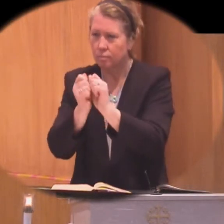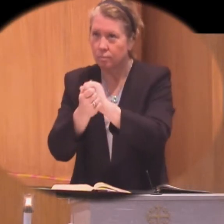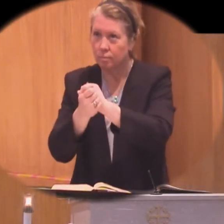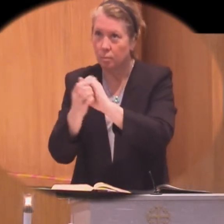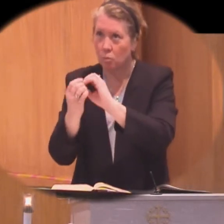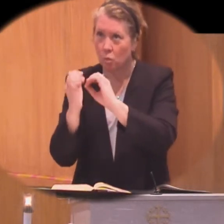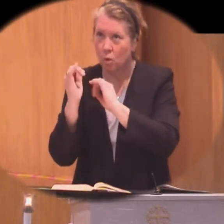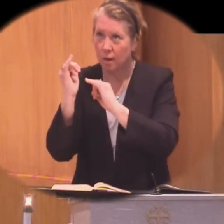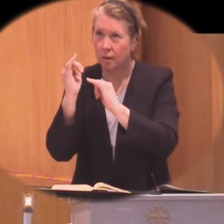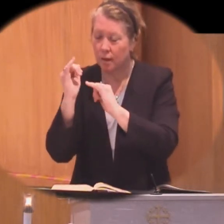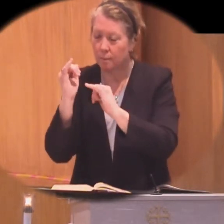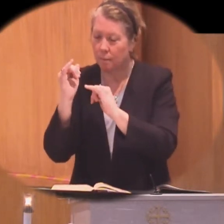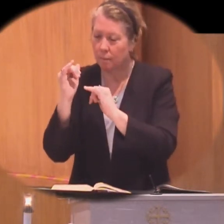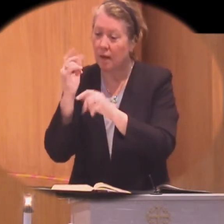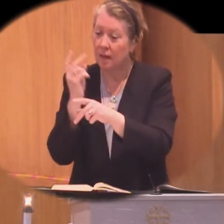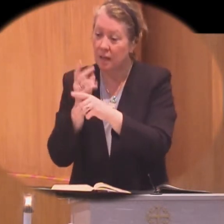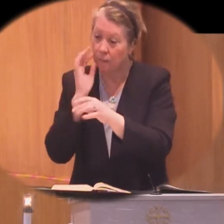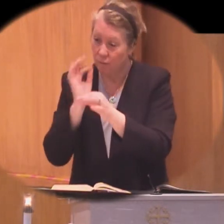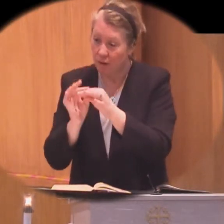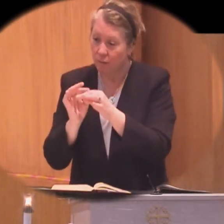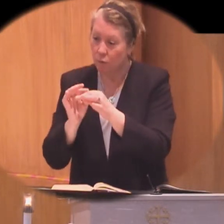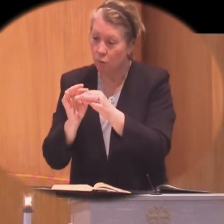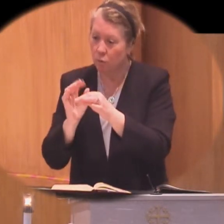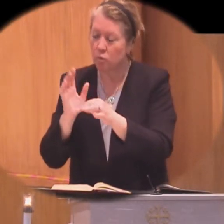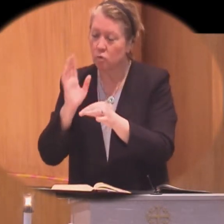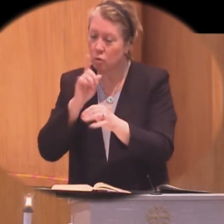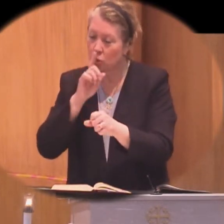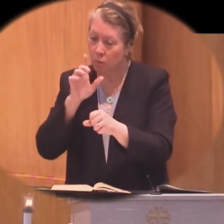covenant. Thanks be to God.